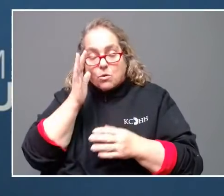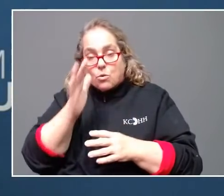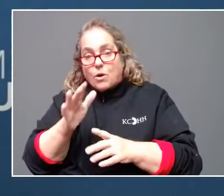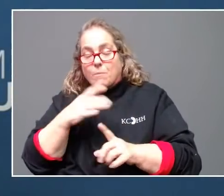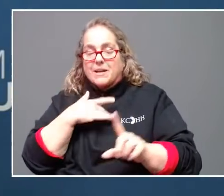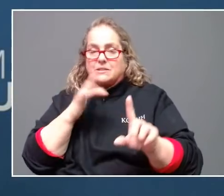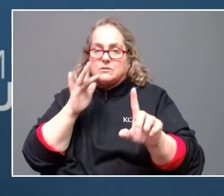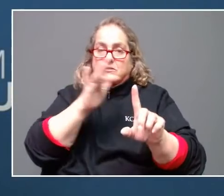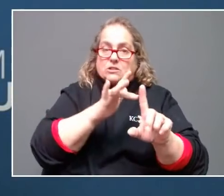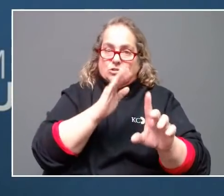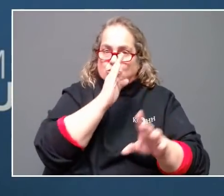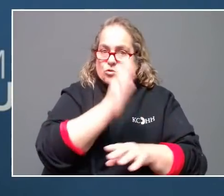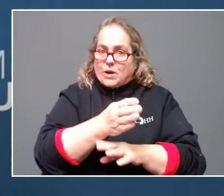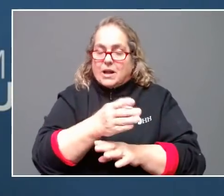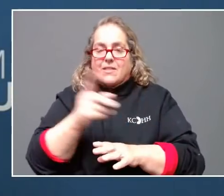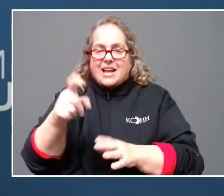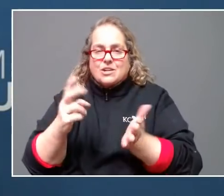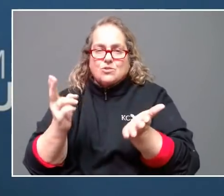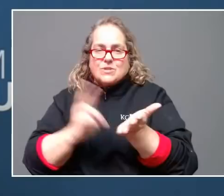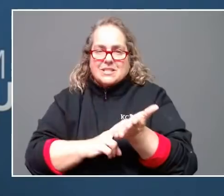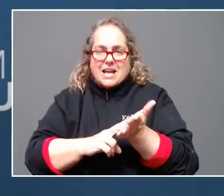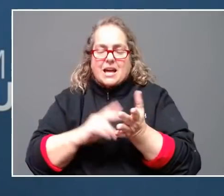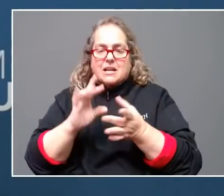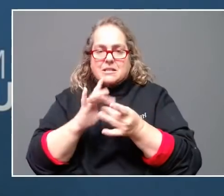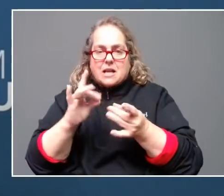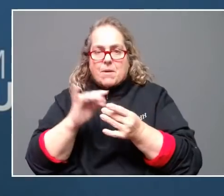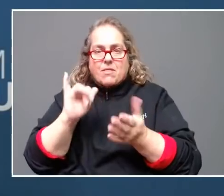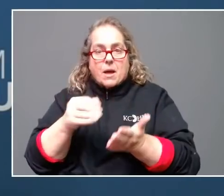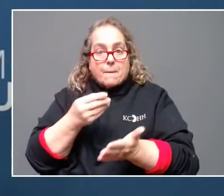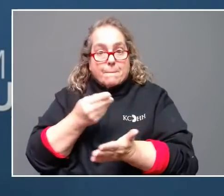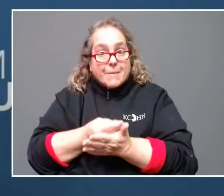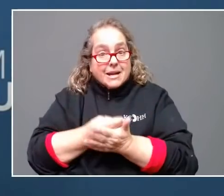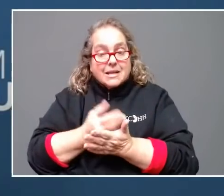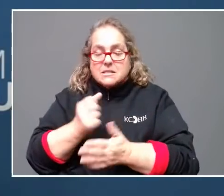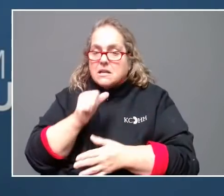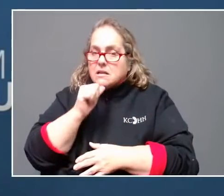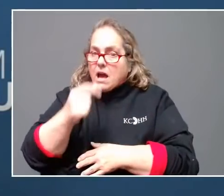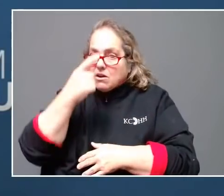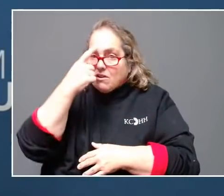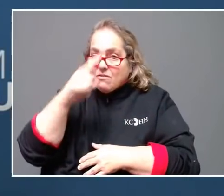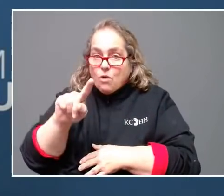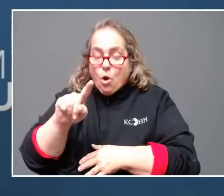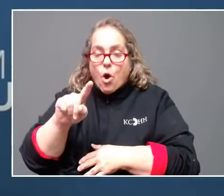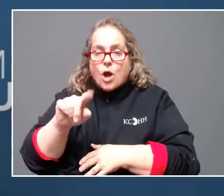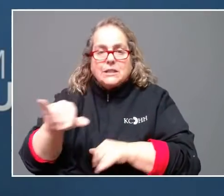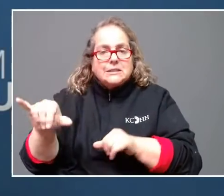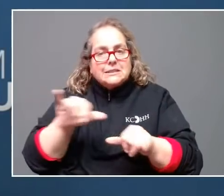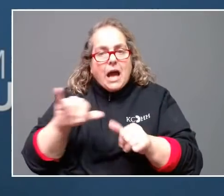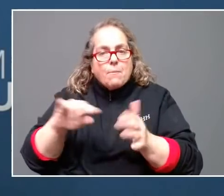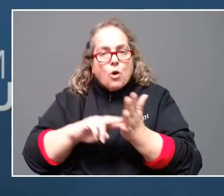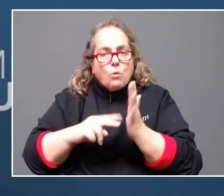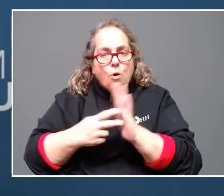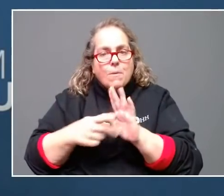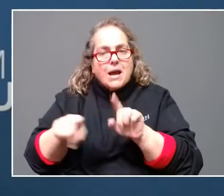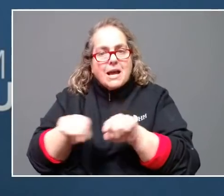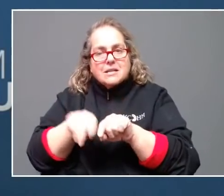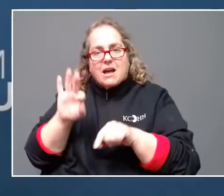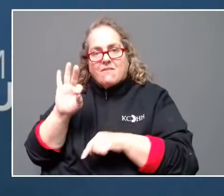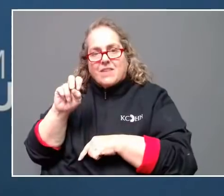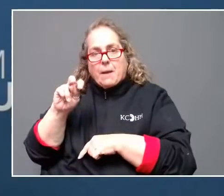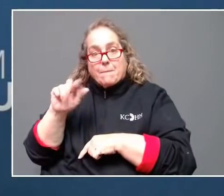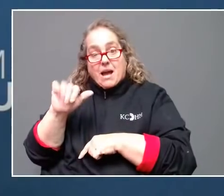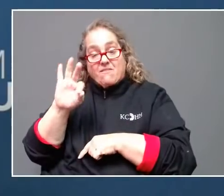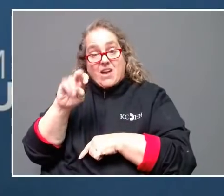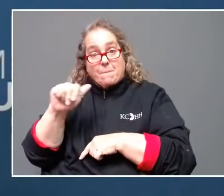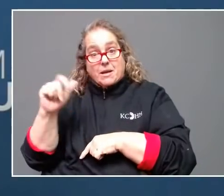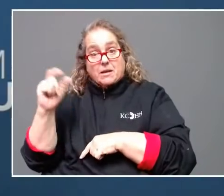They'll need to sign a statement saying these funds are not for identical purposes for what FEMA is reimbursing them for.